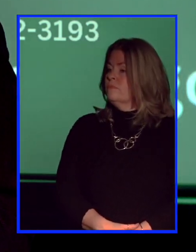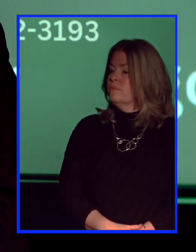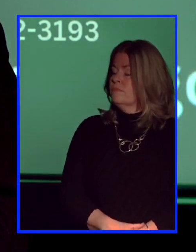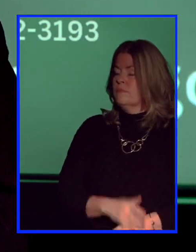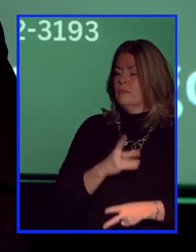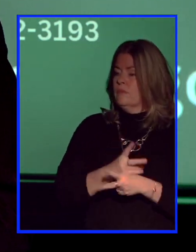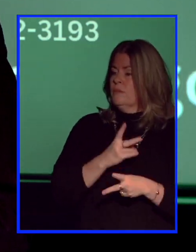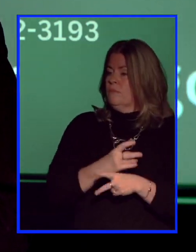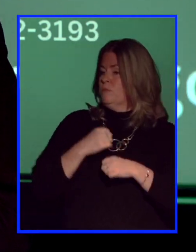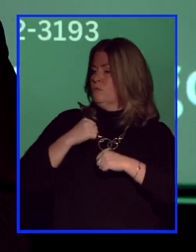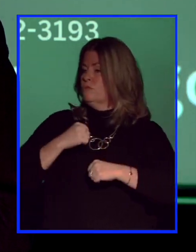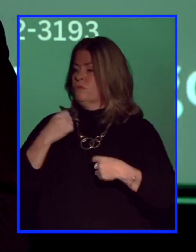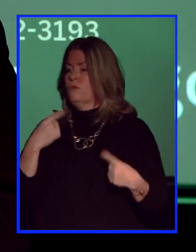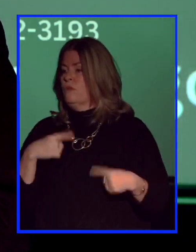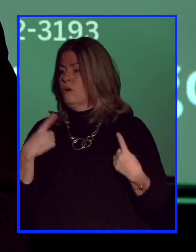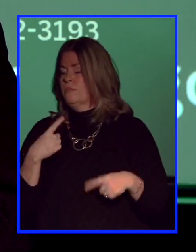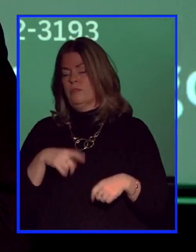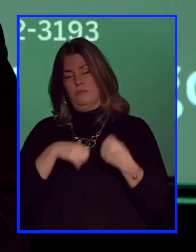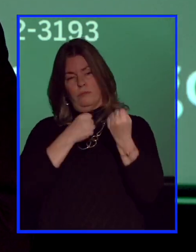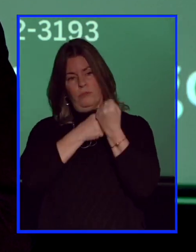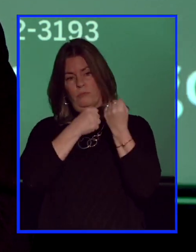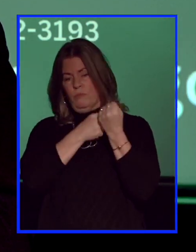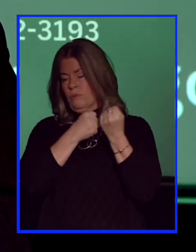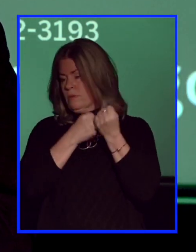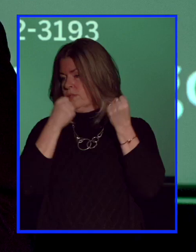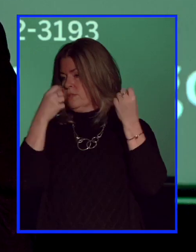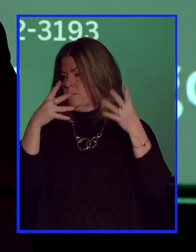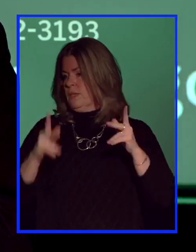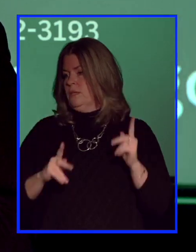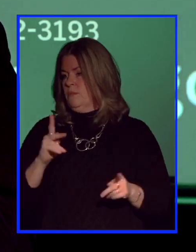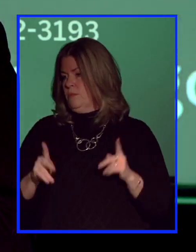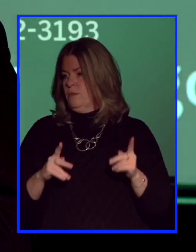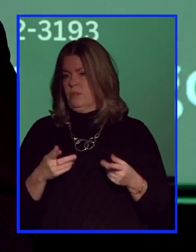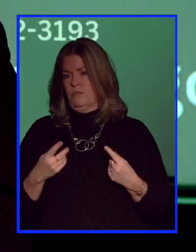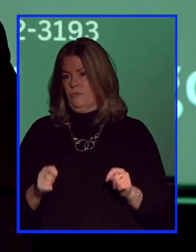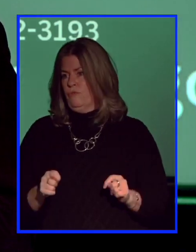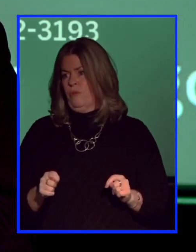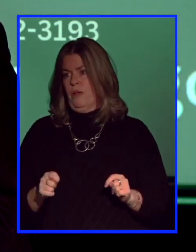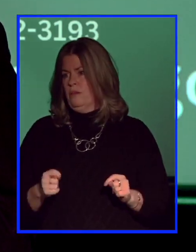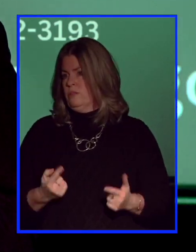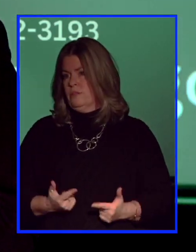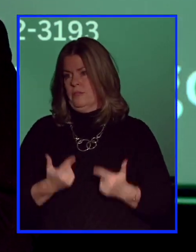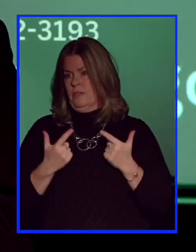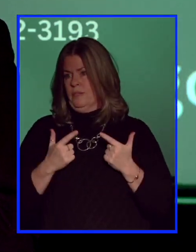compelling argument to stick up for everyday people who are trying to make it through life and pay their bills.